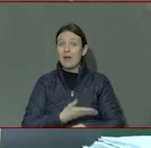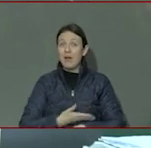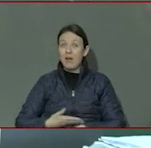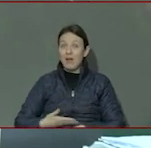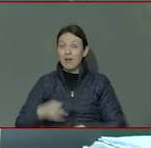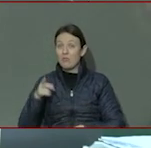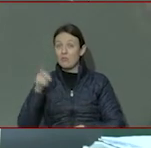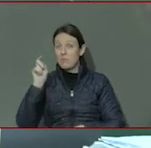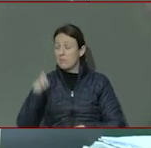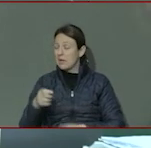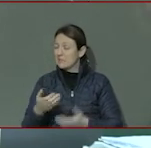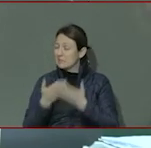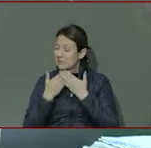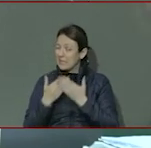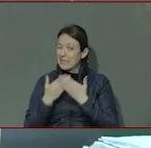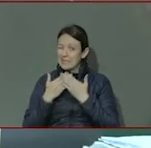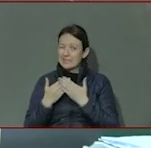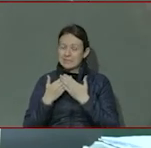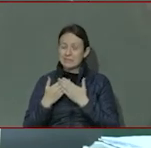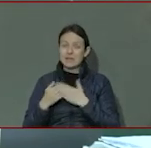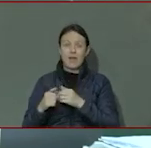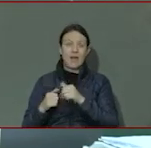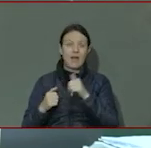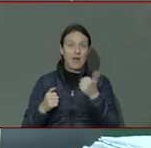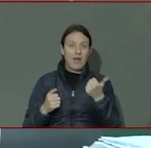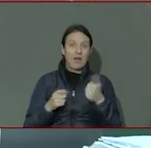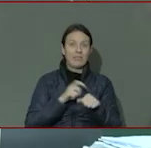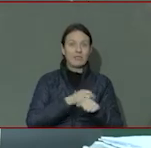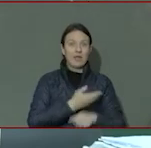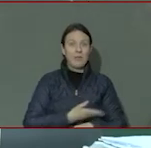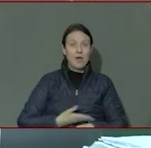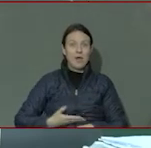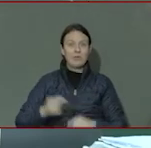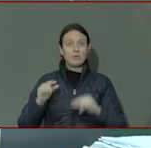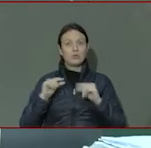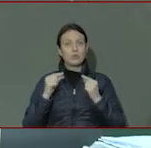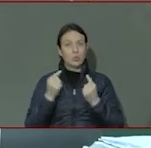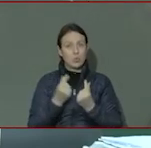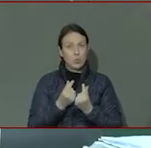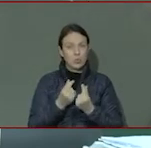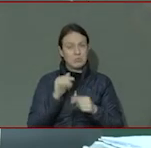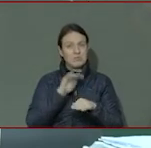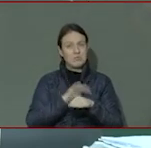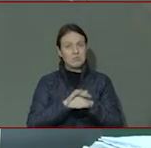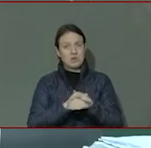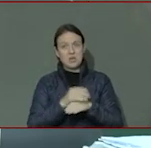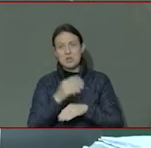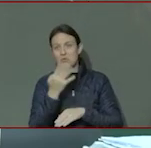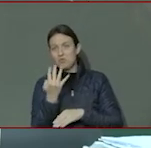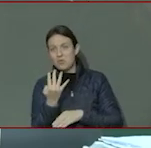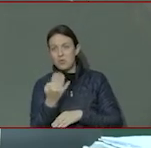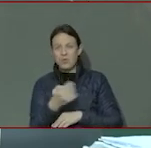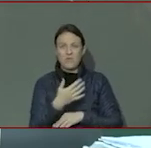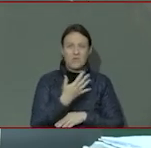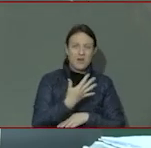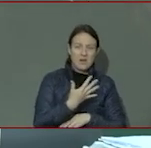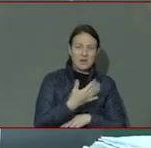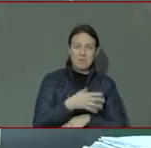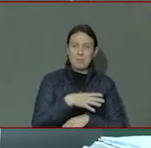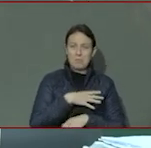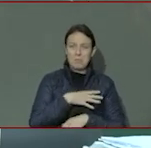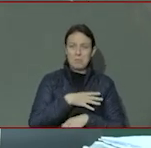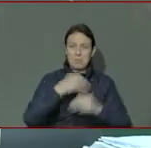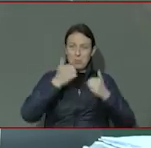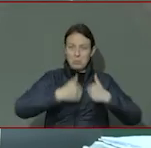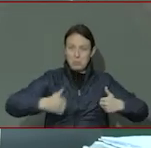study. The other half, you must get together in groups. Maybe 4 people or 3 or 5, it's okay. You sit in